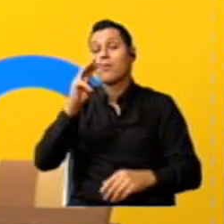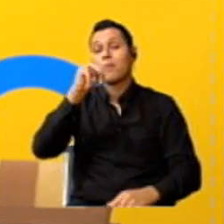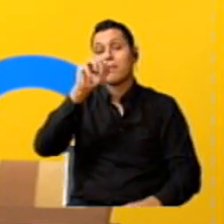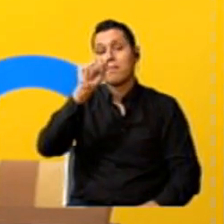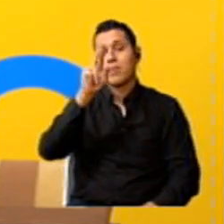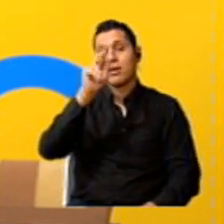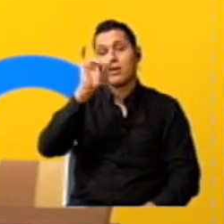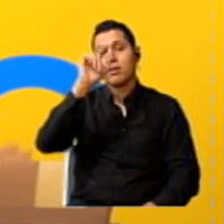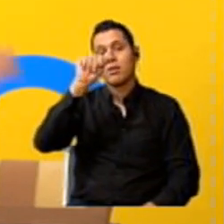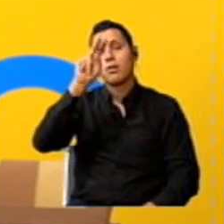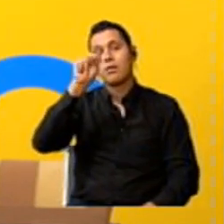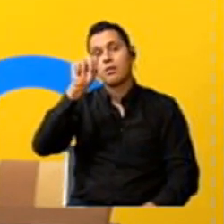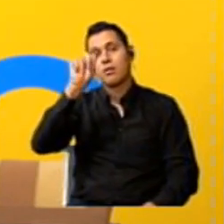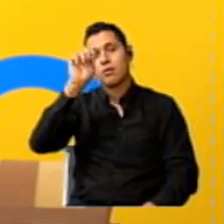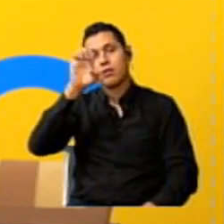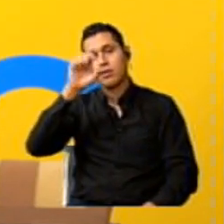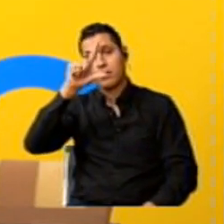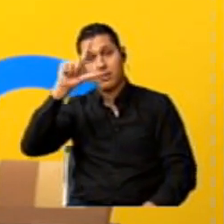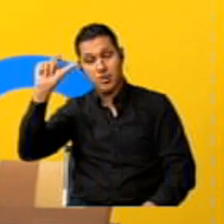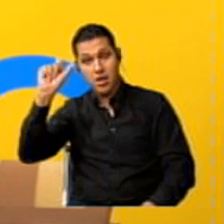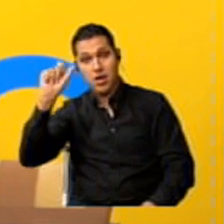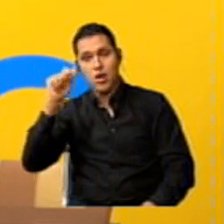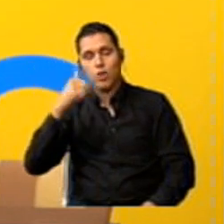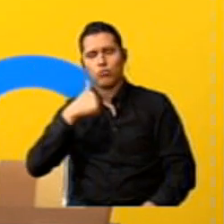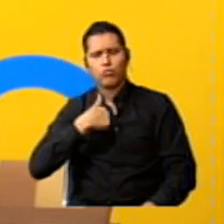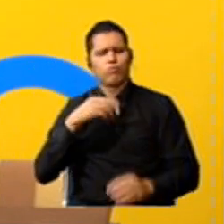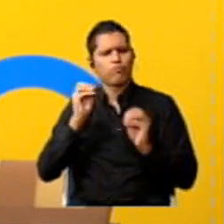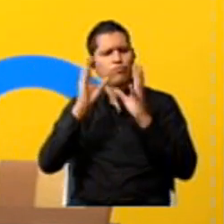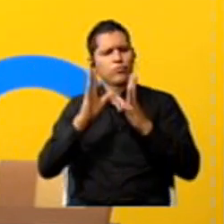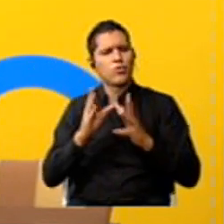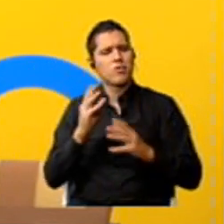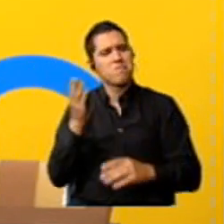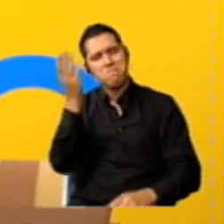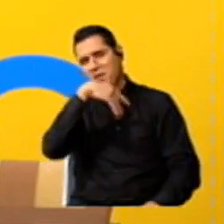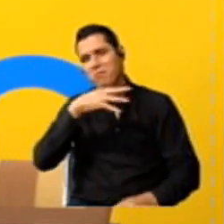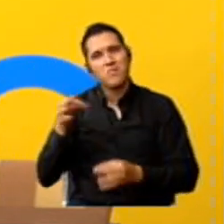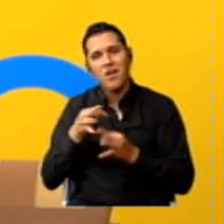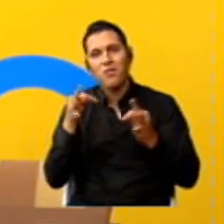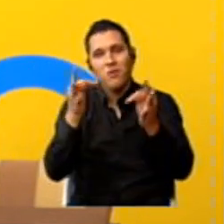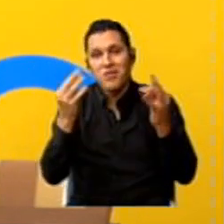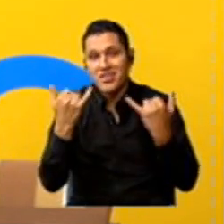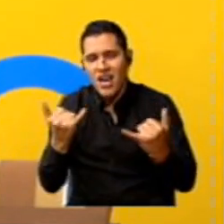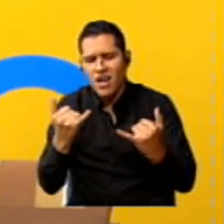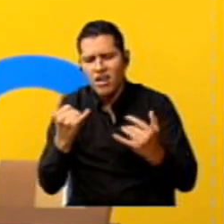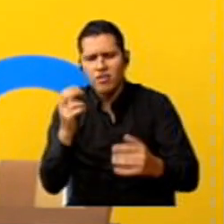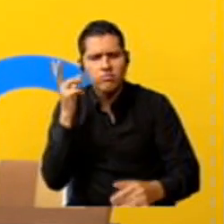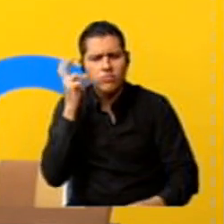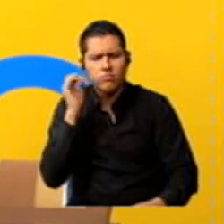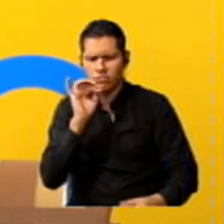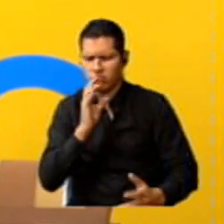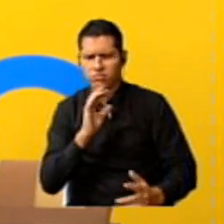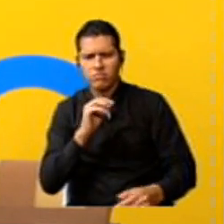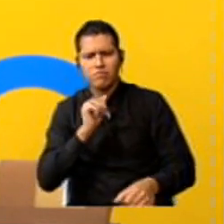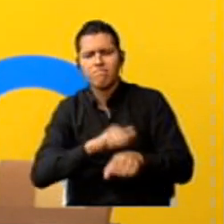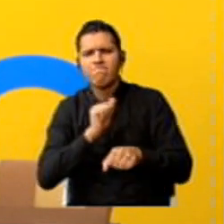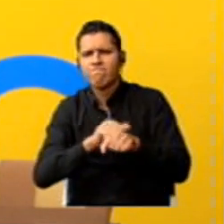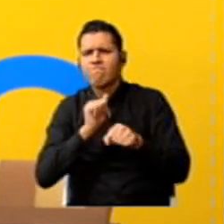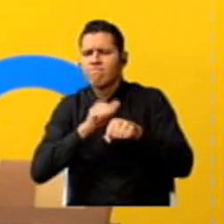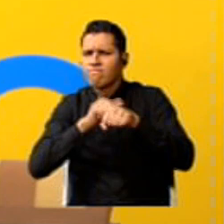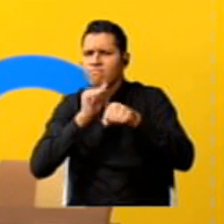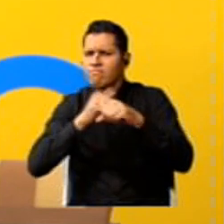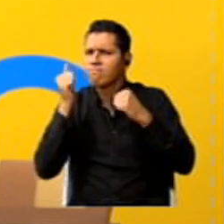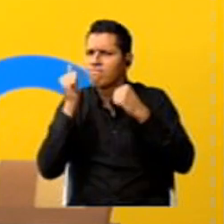your teacher. Let's go to the tour. I'm ready. Go.